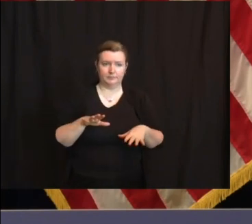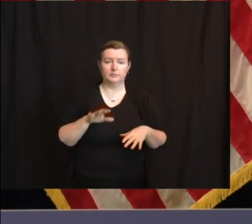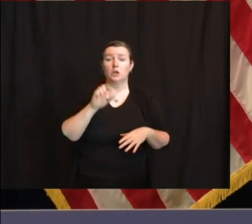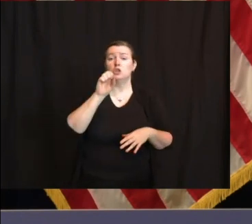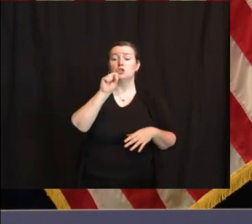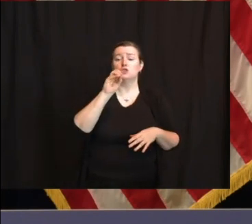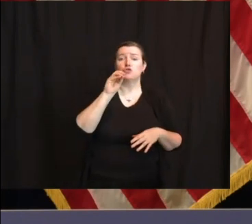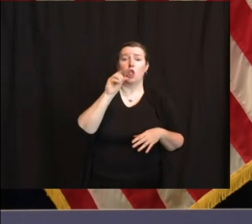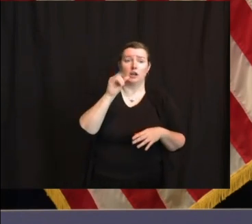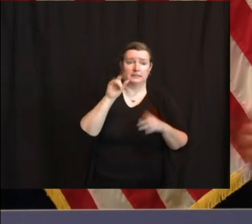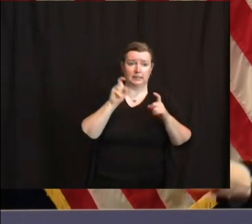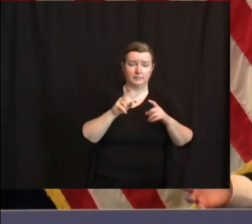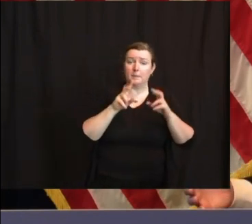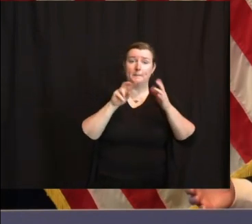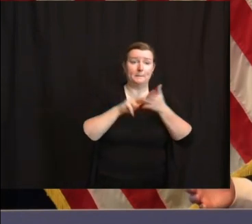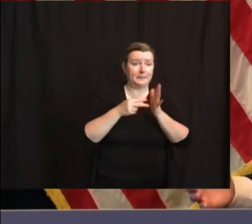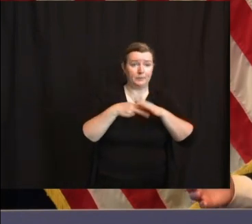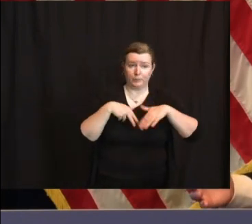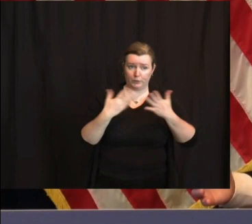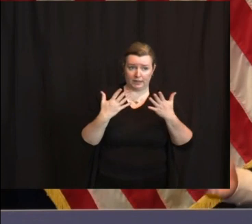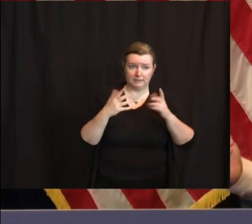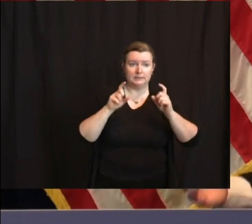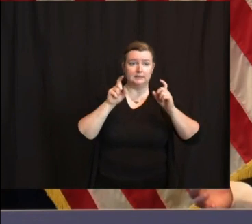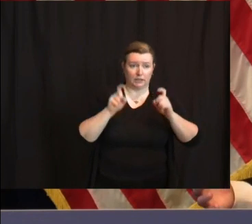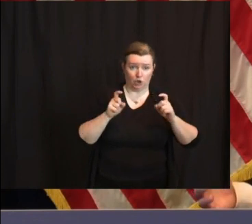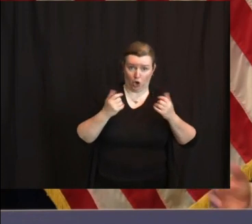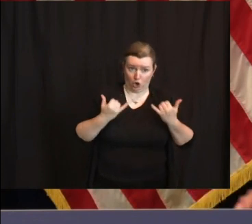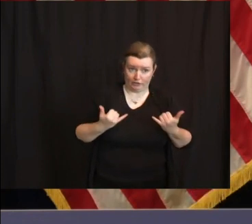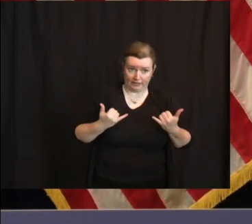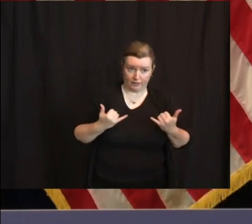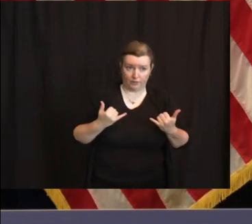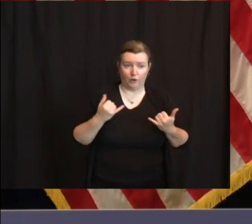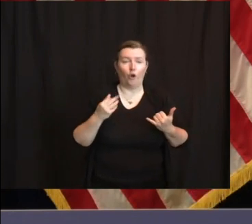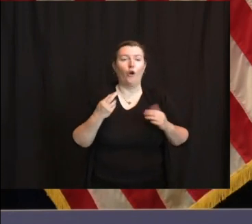you do or have had this.